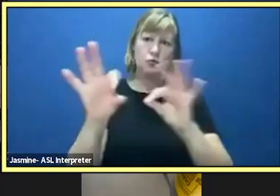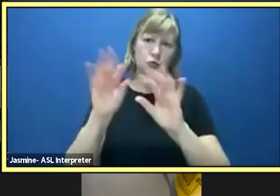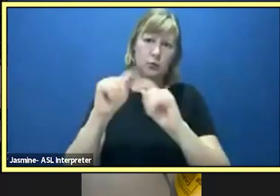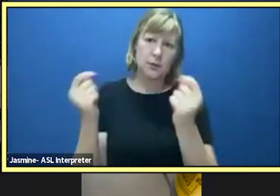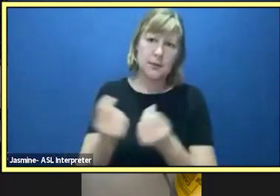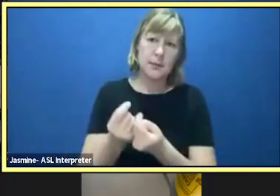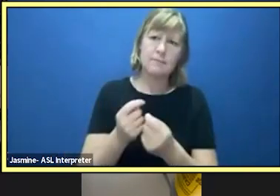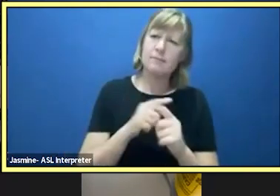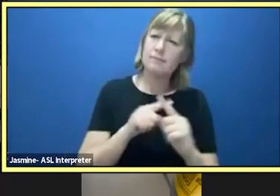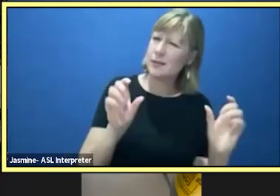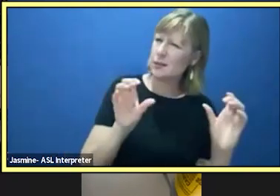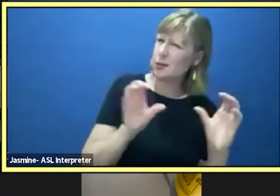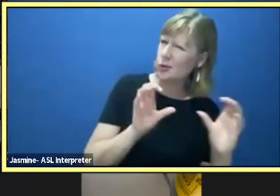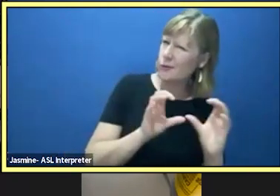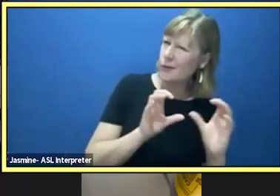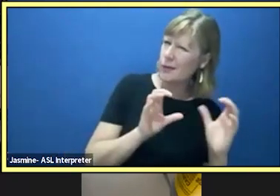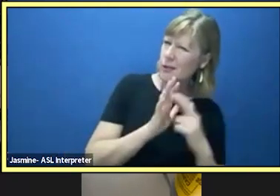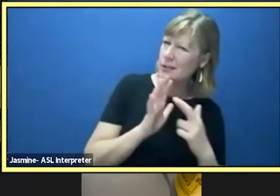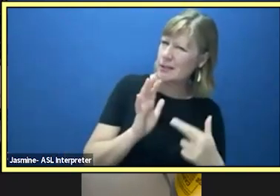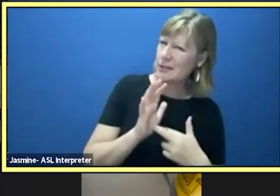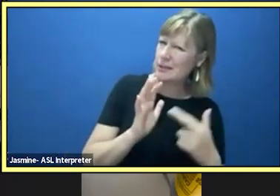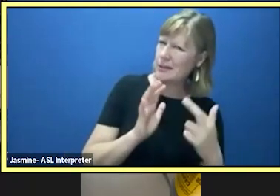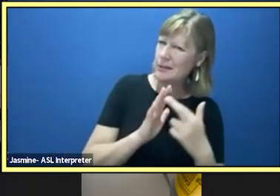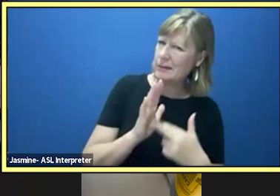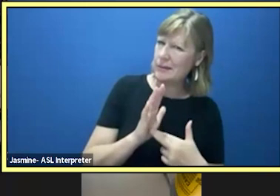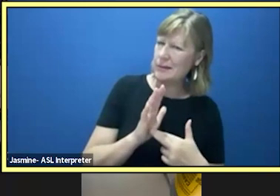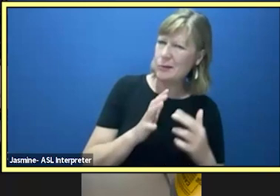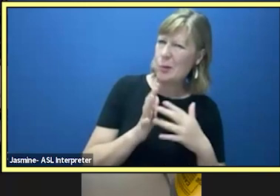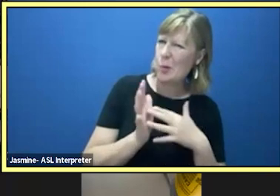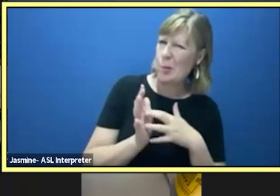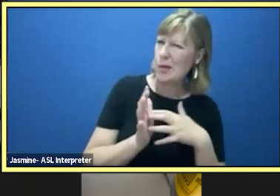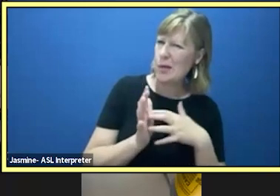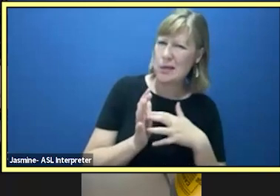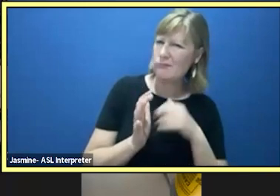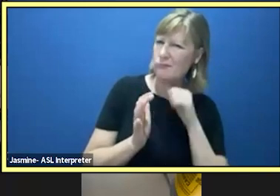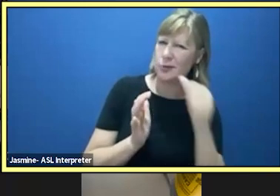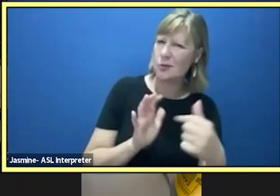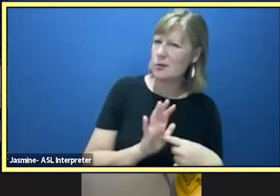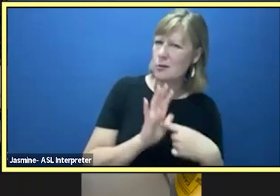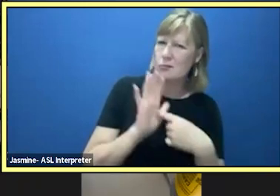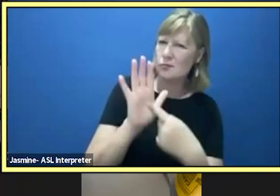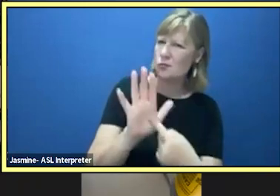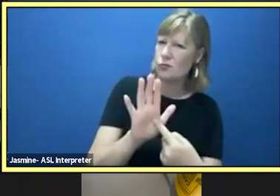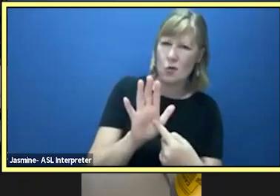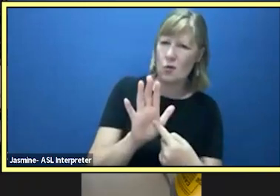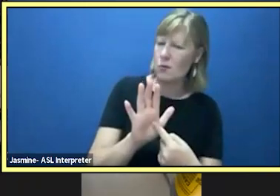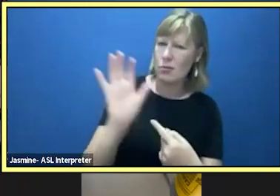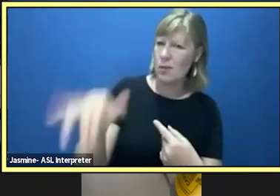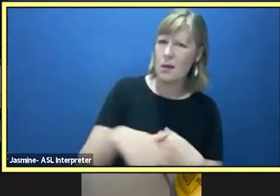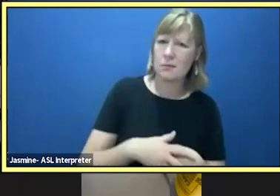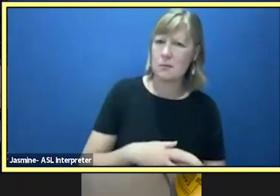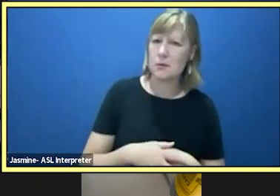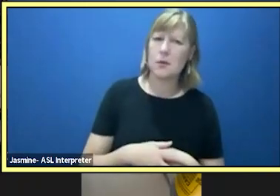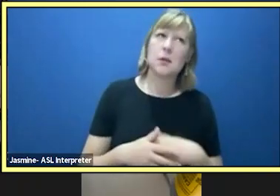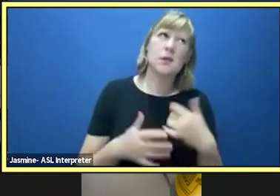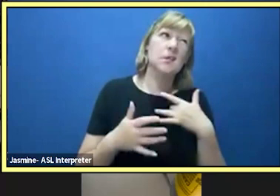that very strongly. They seem to be really heavy on reporting requirements, data